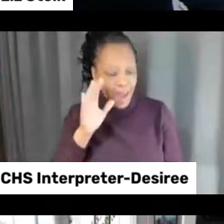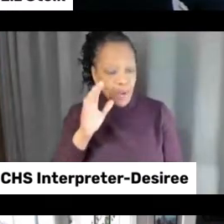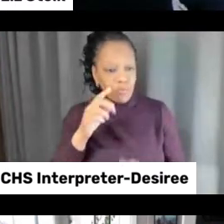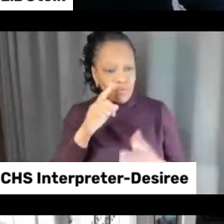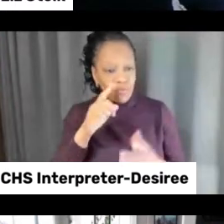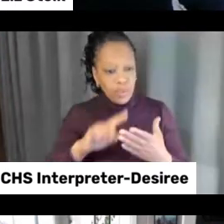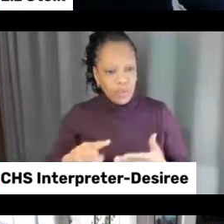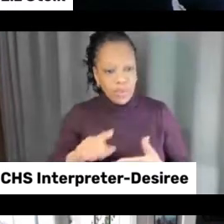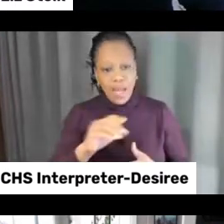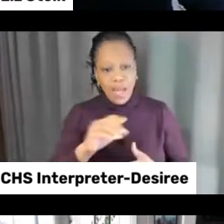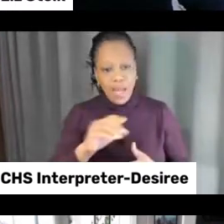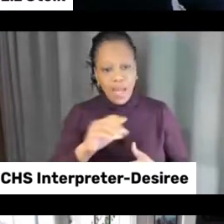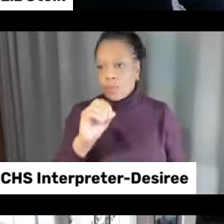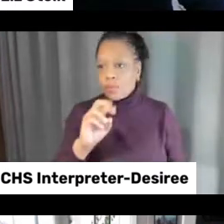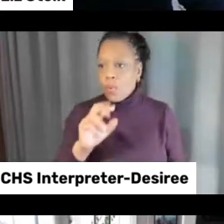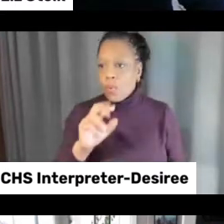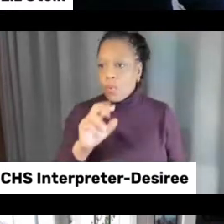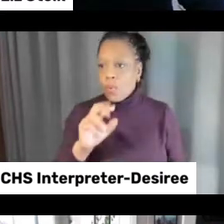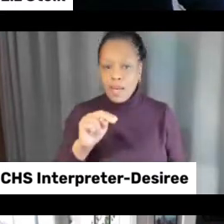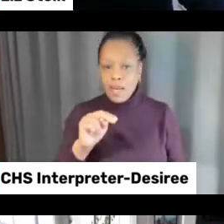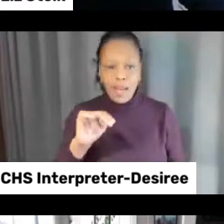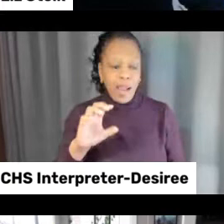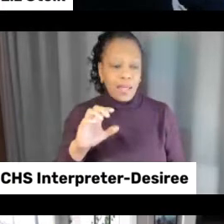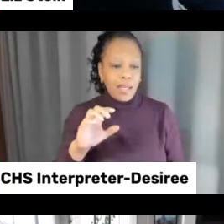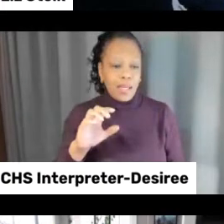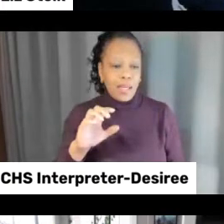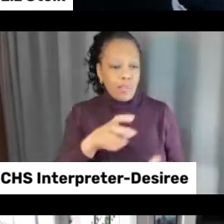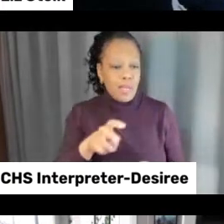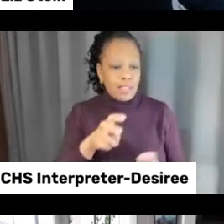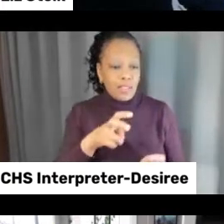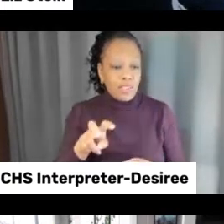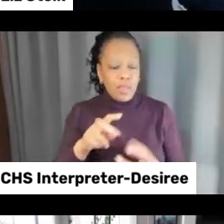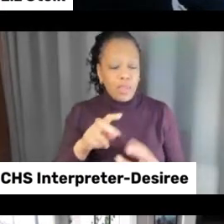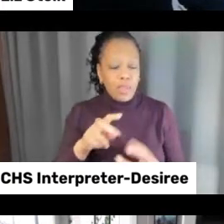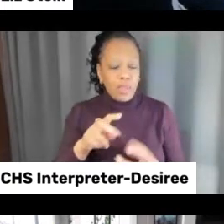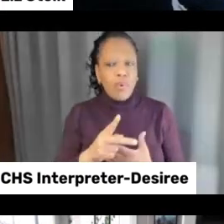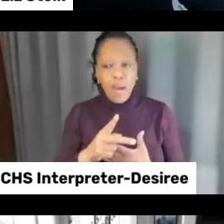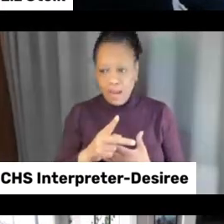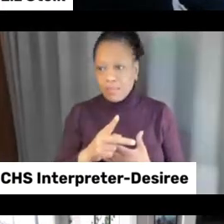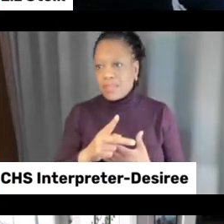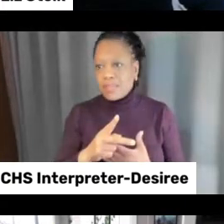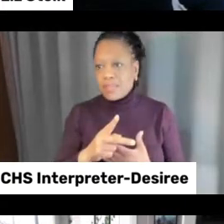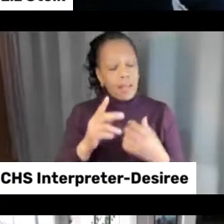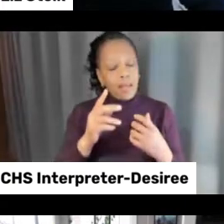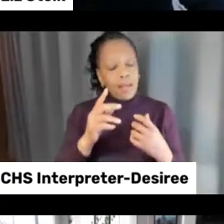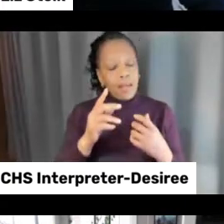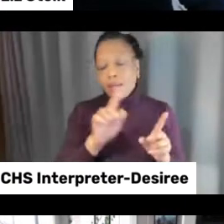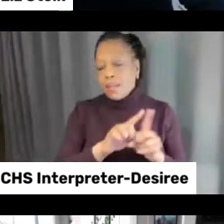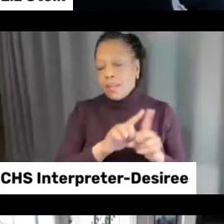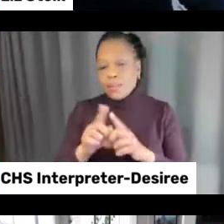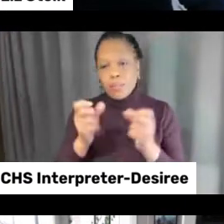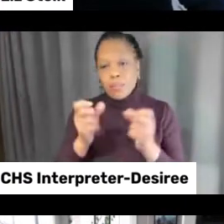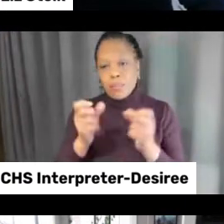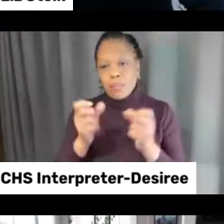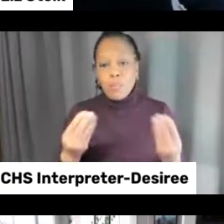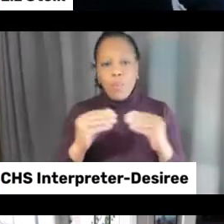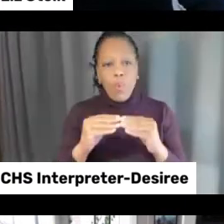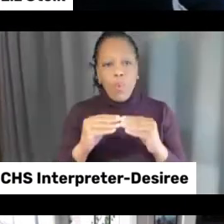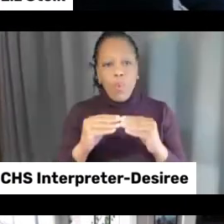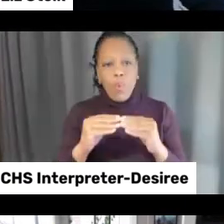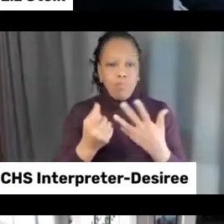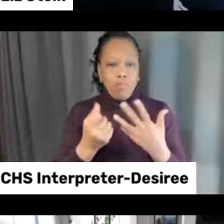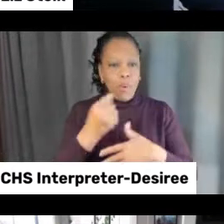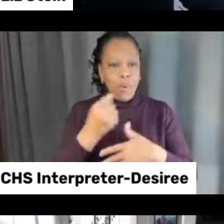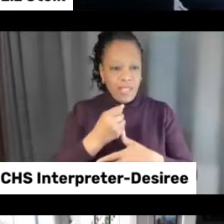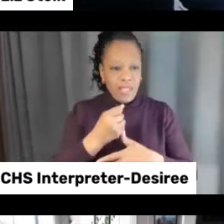well as organic transition programs and other barriers organic producers face, and many more priorities. How can